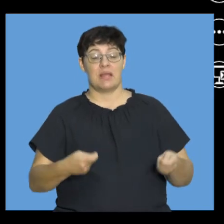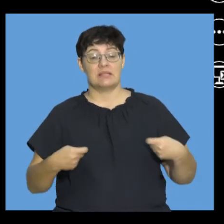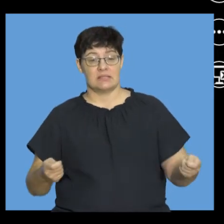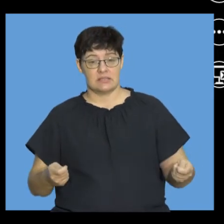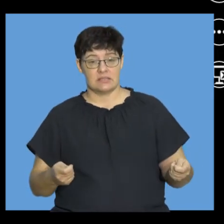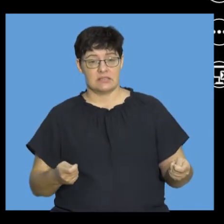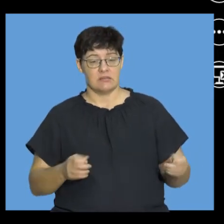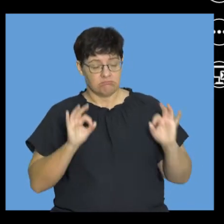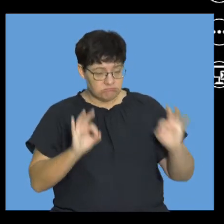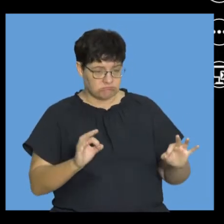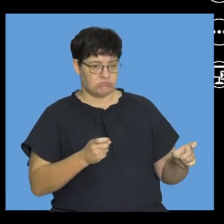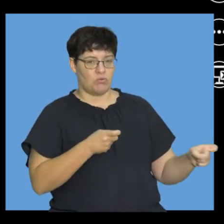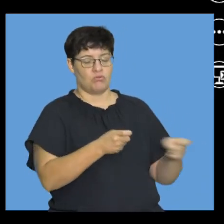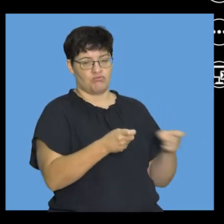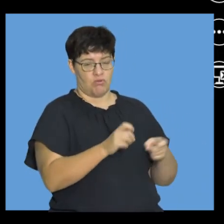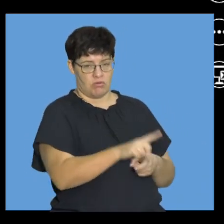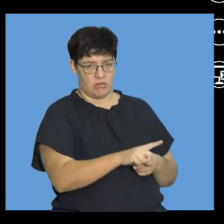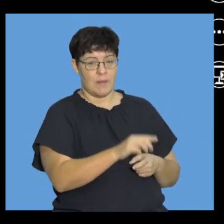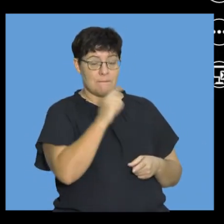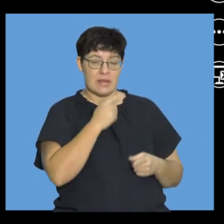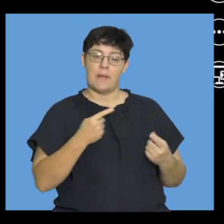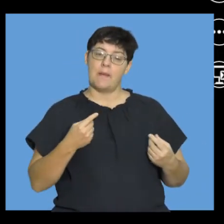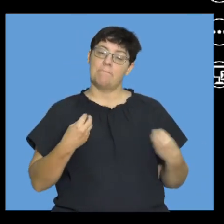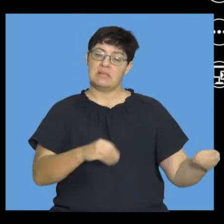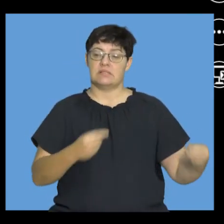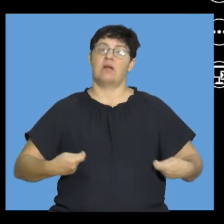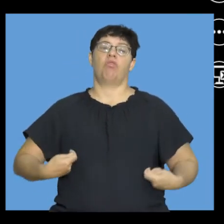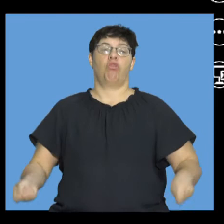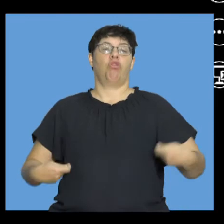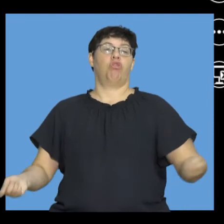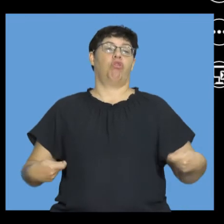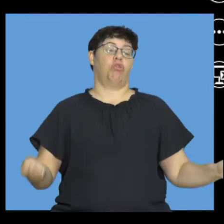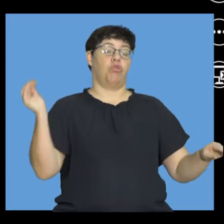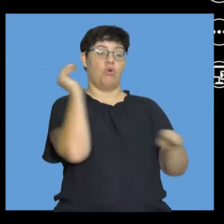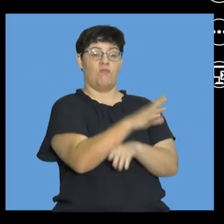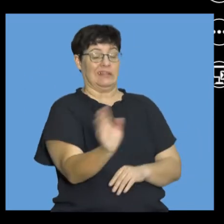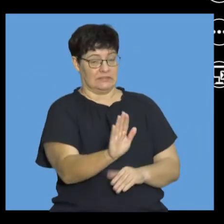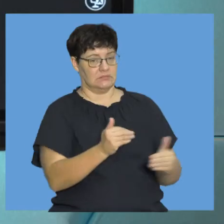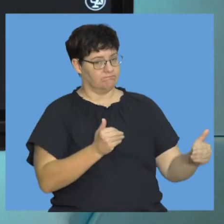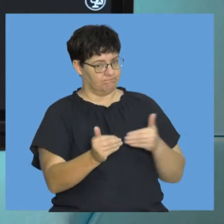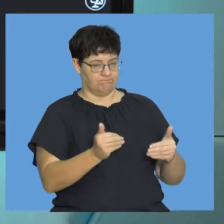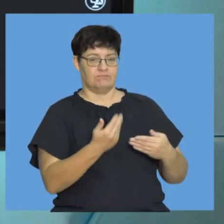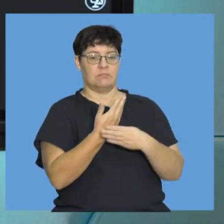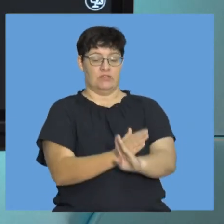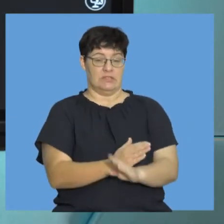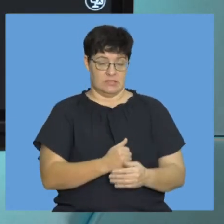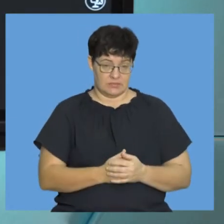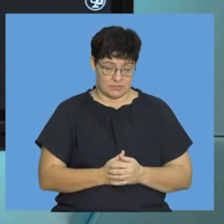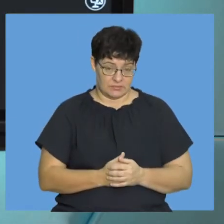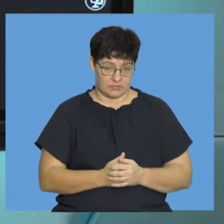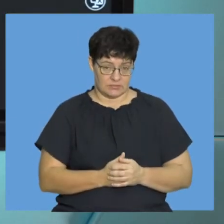expenditure and prevent the business from overspending. Very important, because